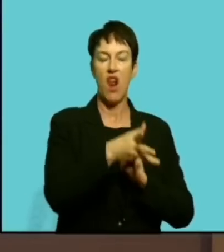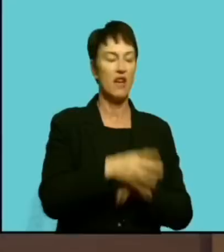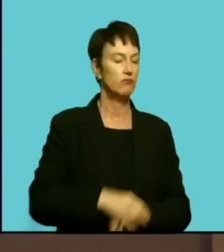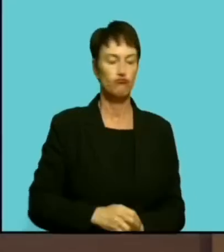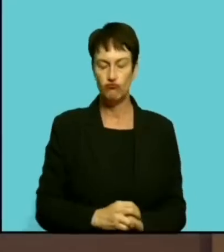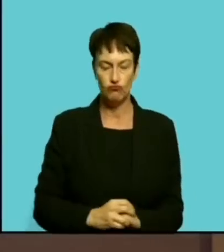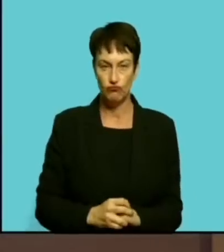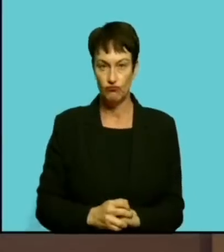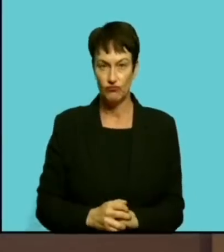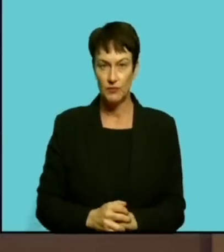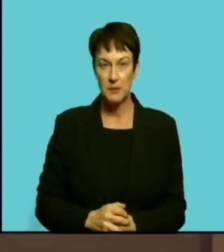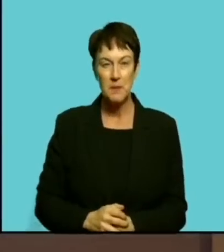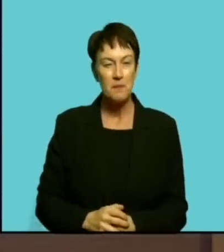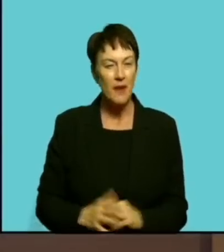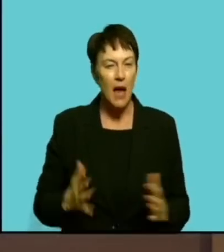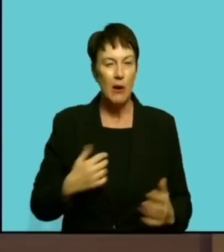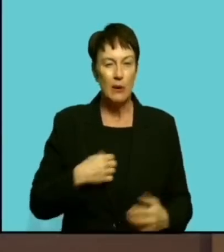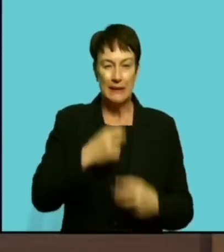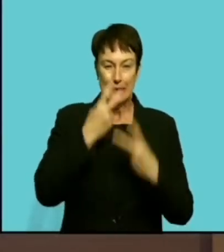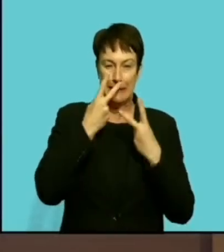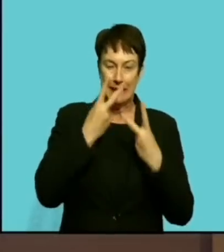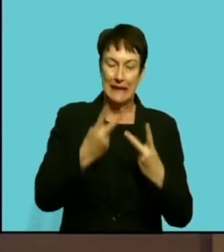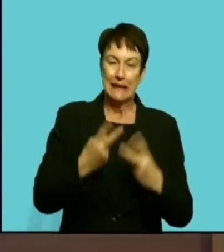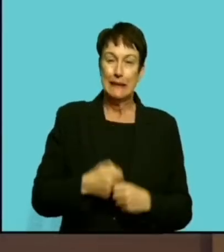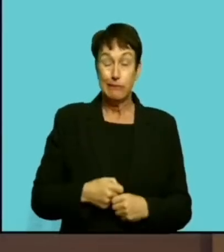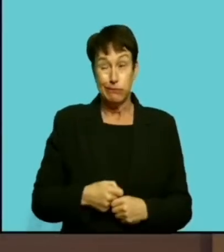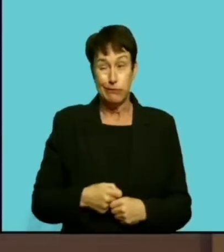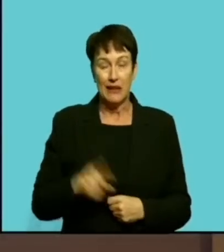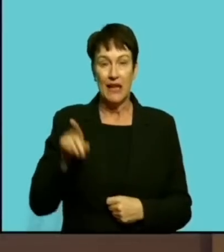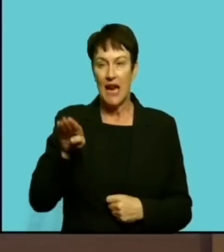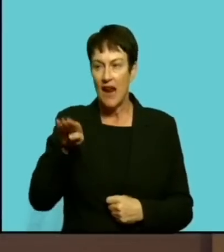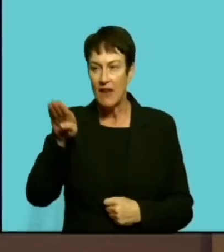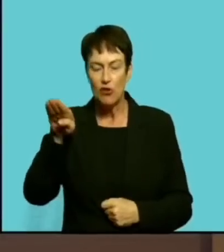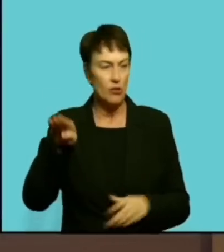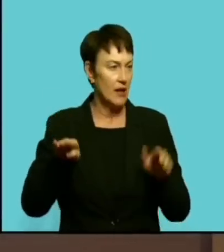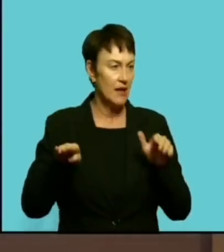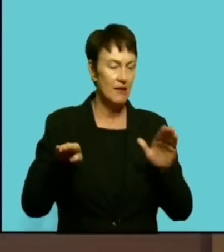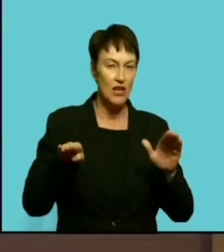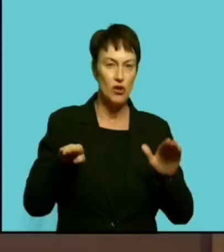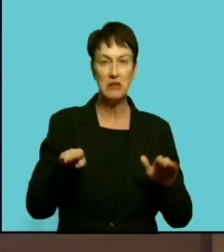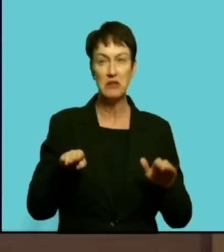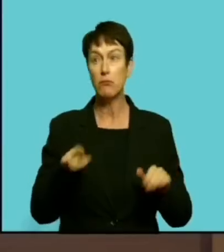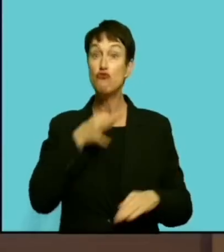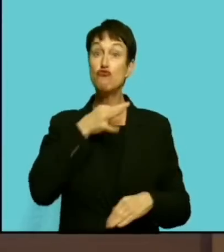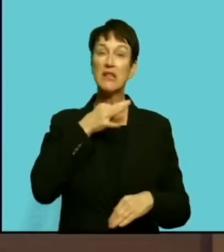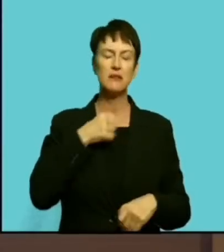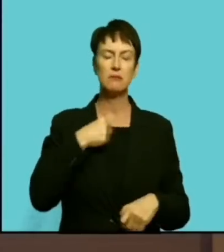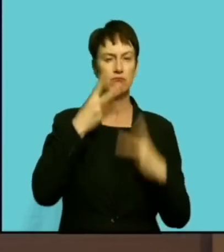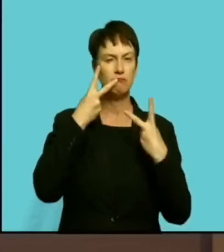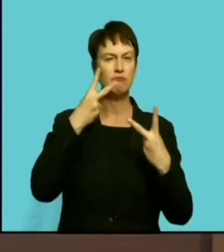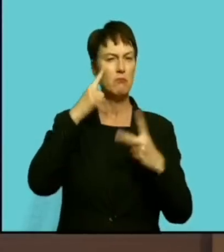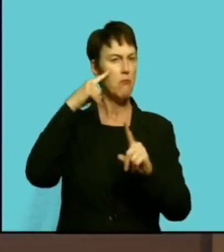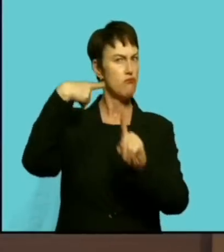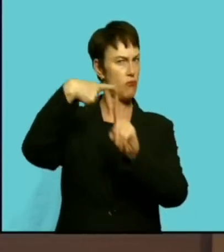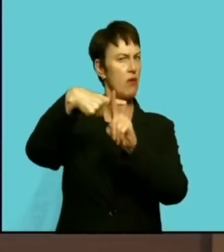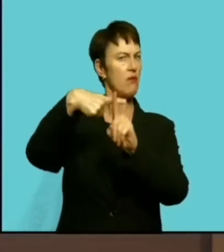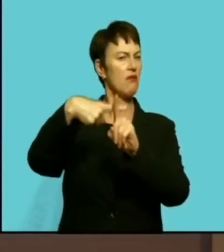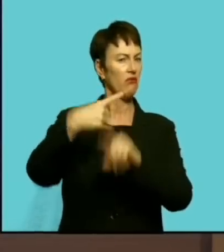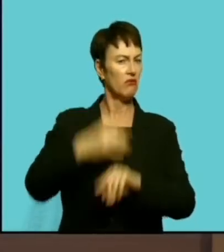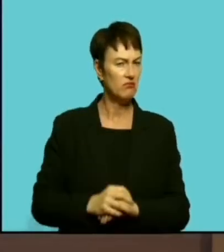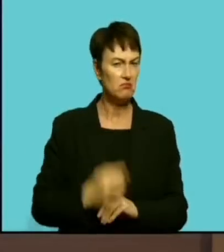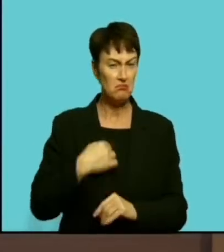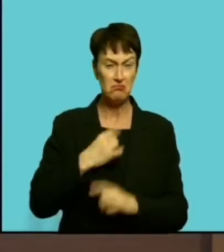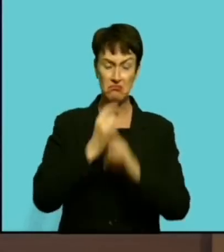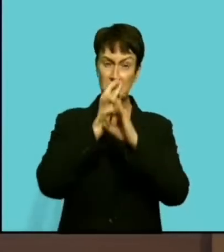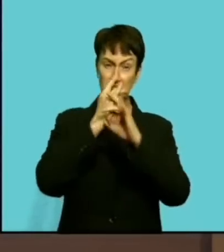The risks to the inflation outlook are assessed to the upside. Global producer price and food price